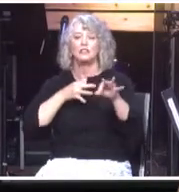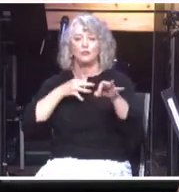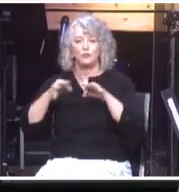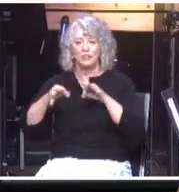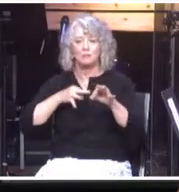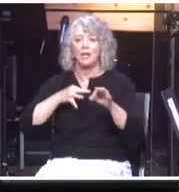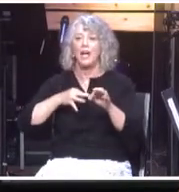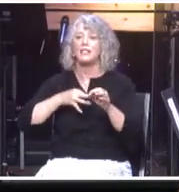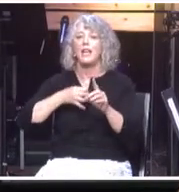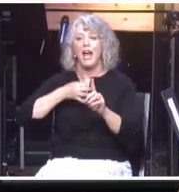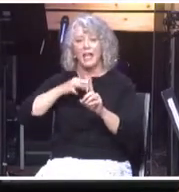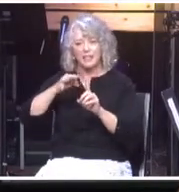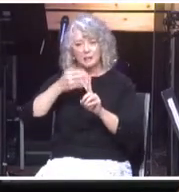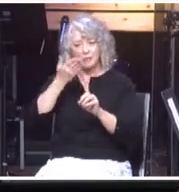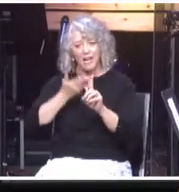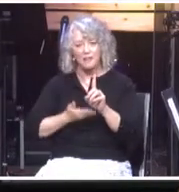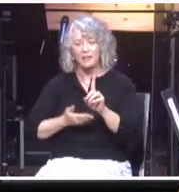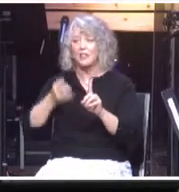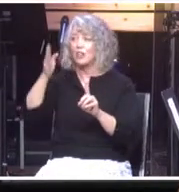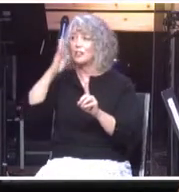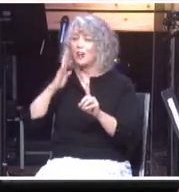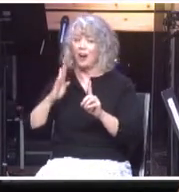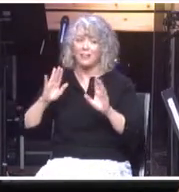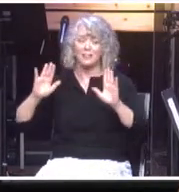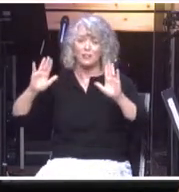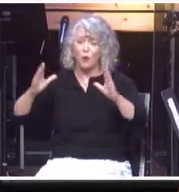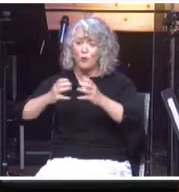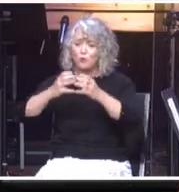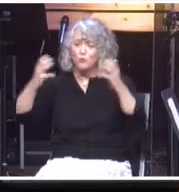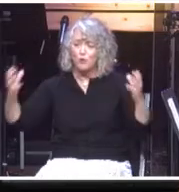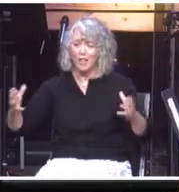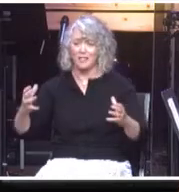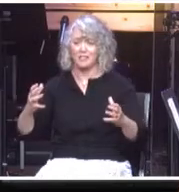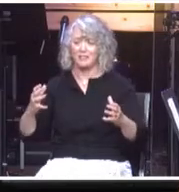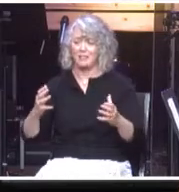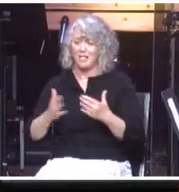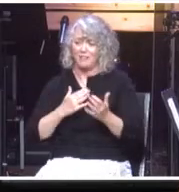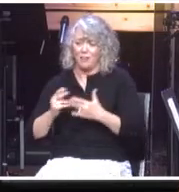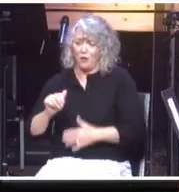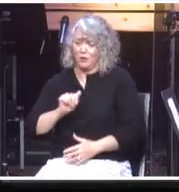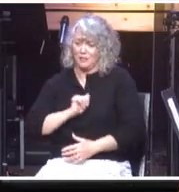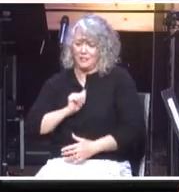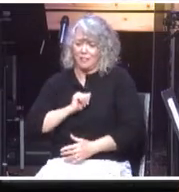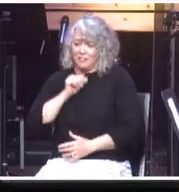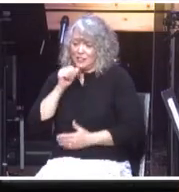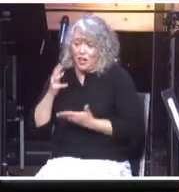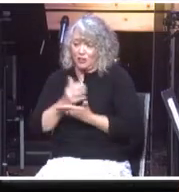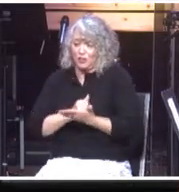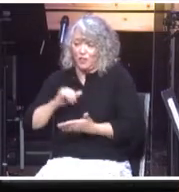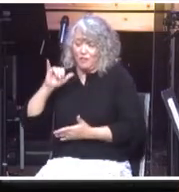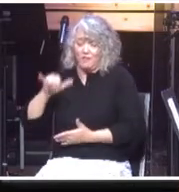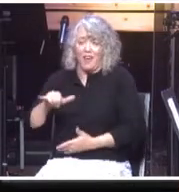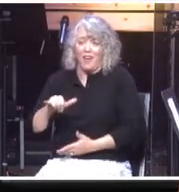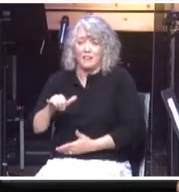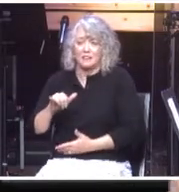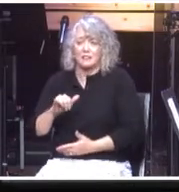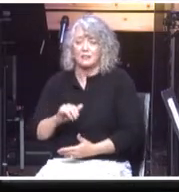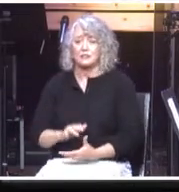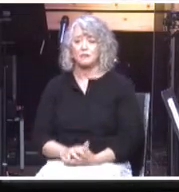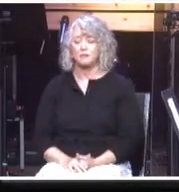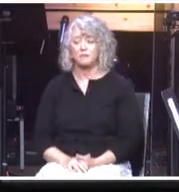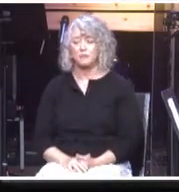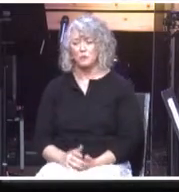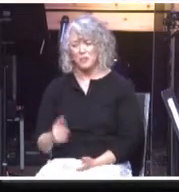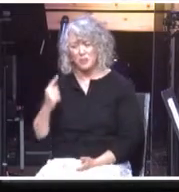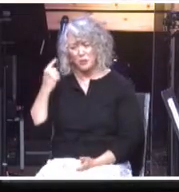God is great in His loving kindness toward us, even though we do not deserve it. And so often, from a practical